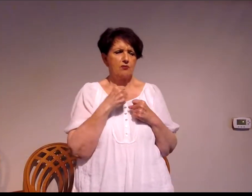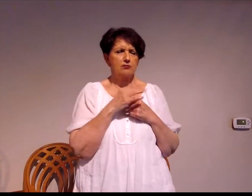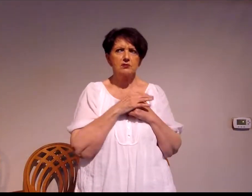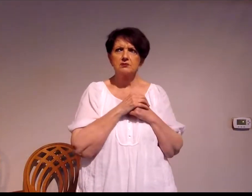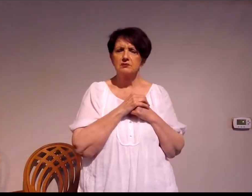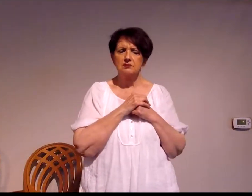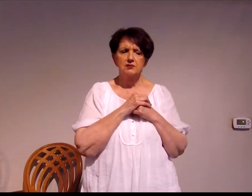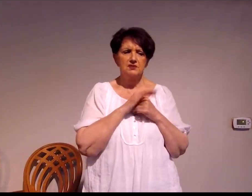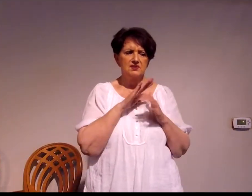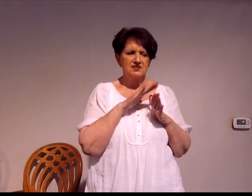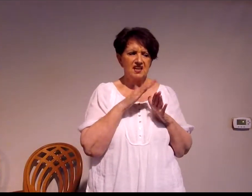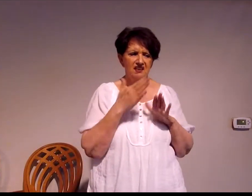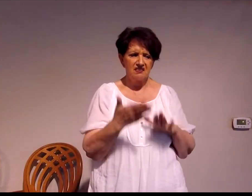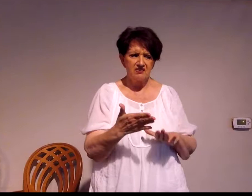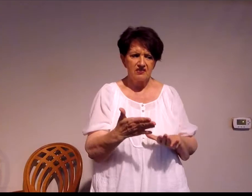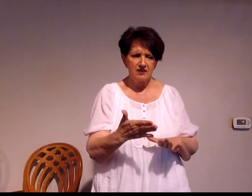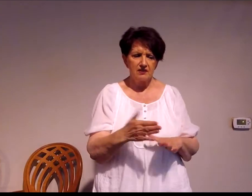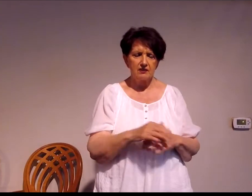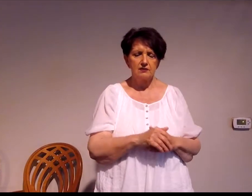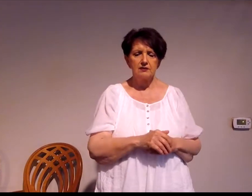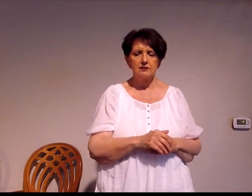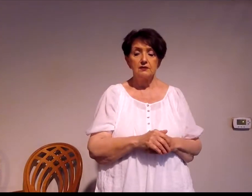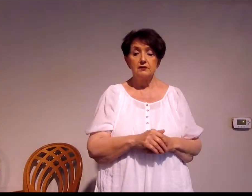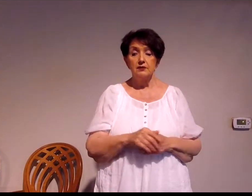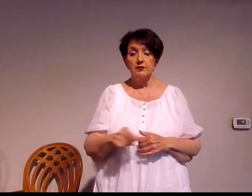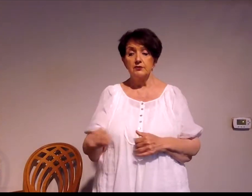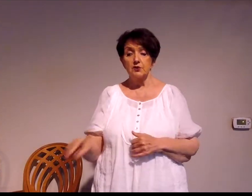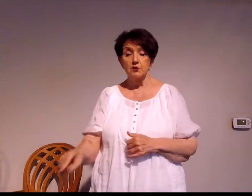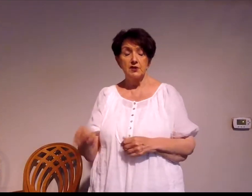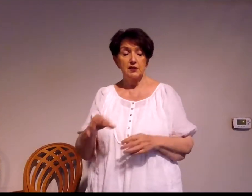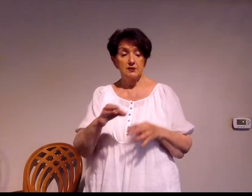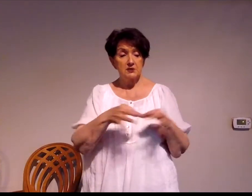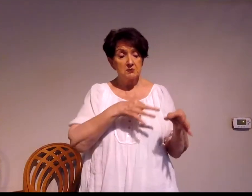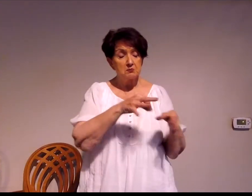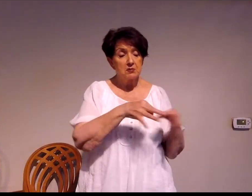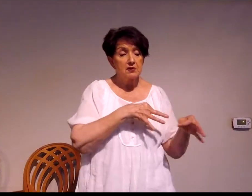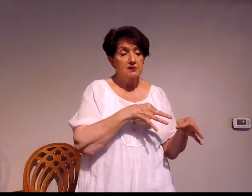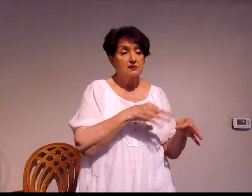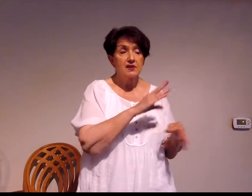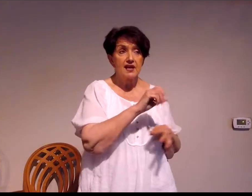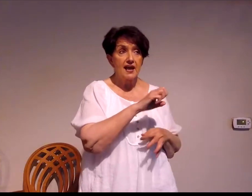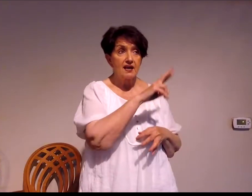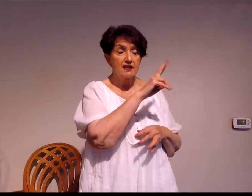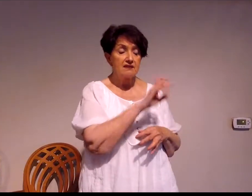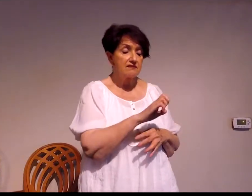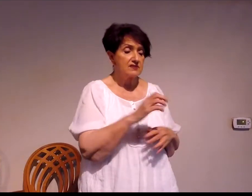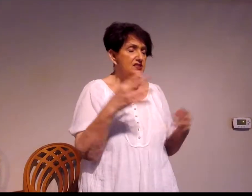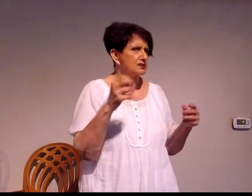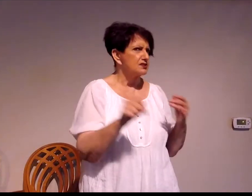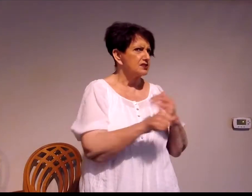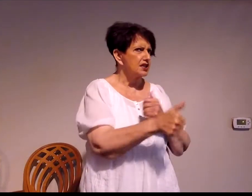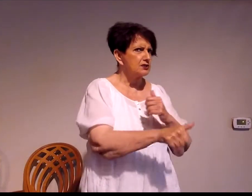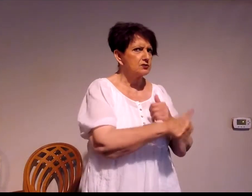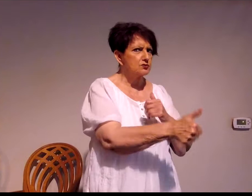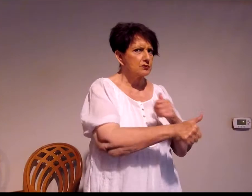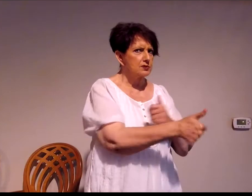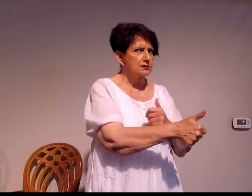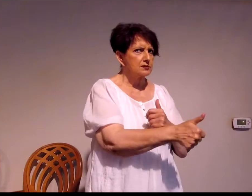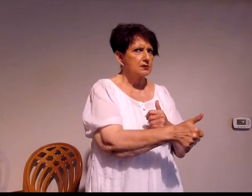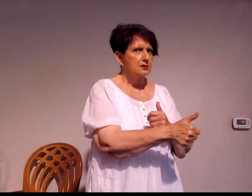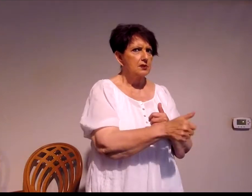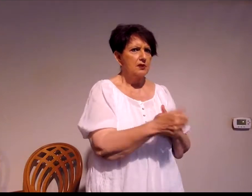Death." Yoda explains to Luke that the cave is dangerous and strong with the dark side of the